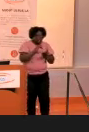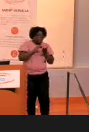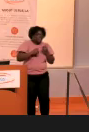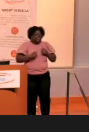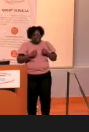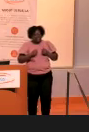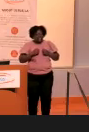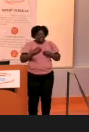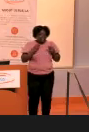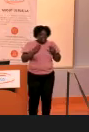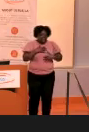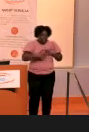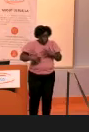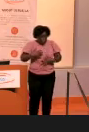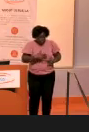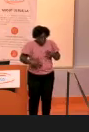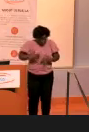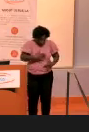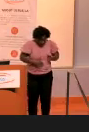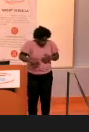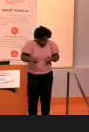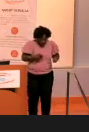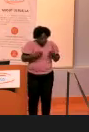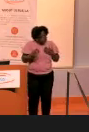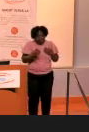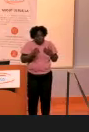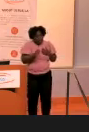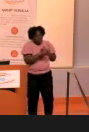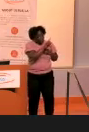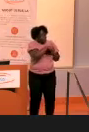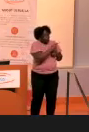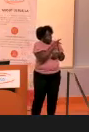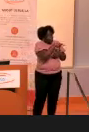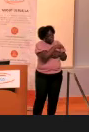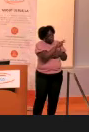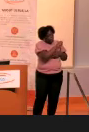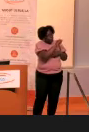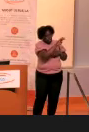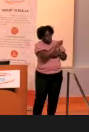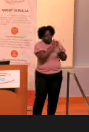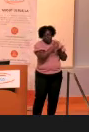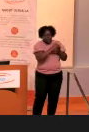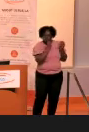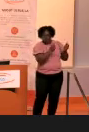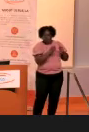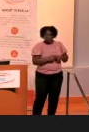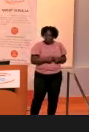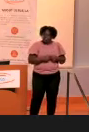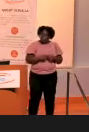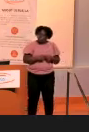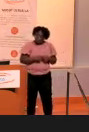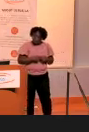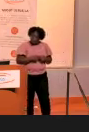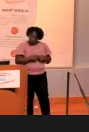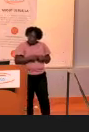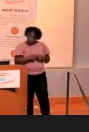works quite as fast as prednisone does, unfortunately. And then I think this is quite different. The